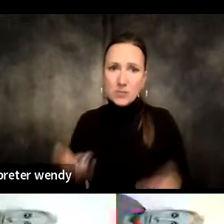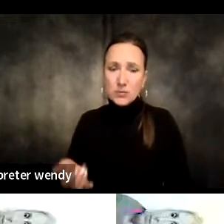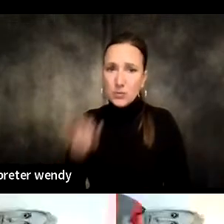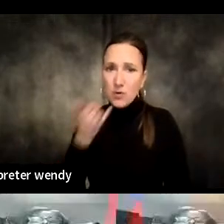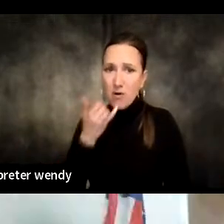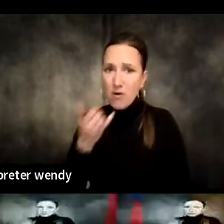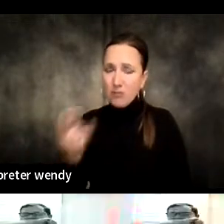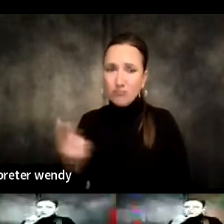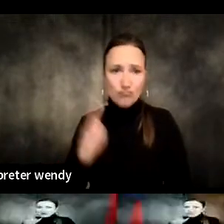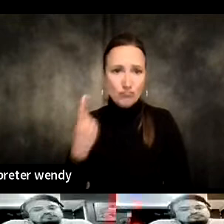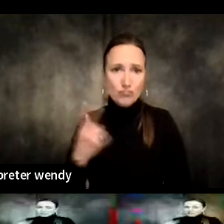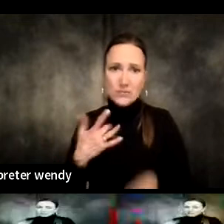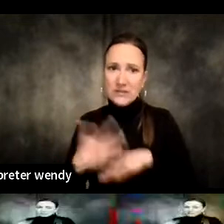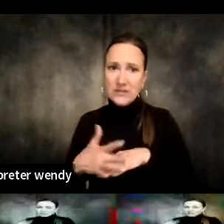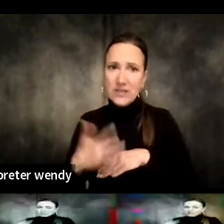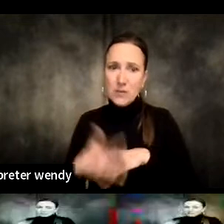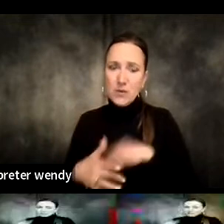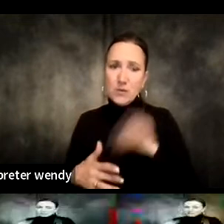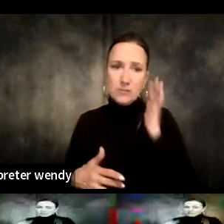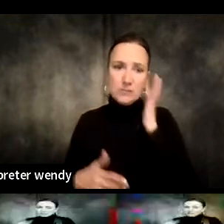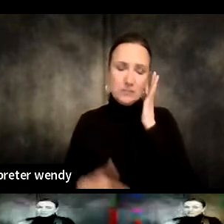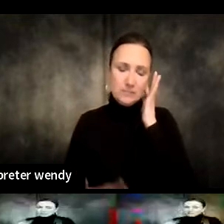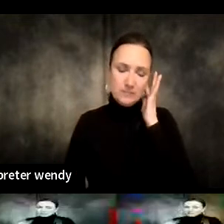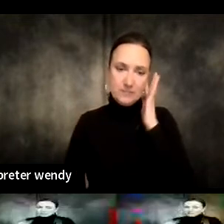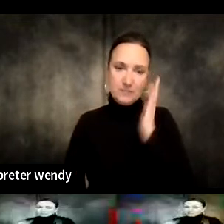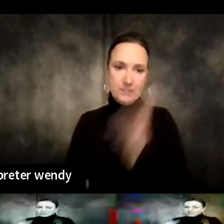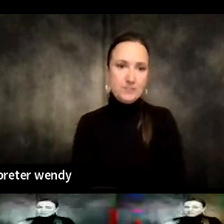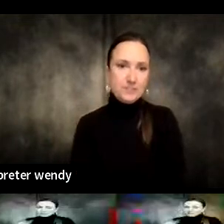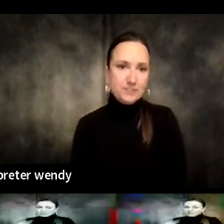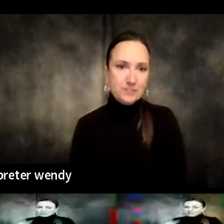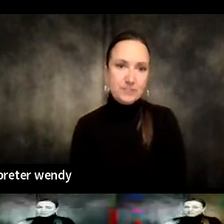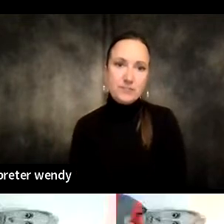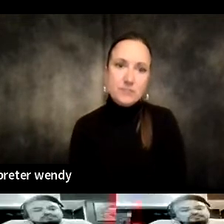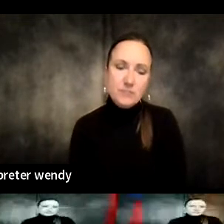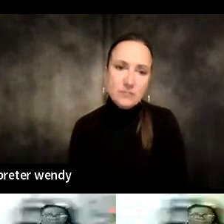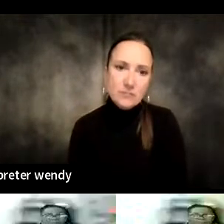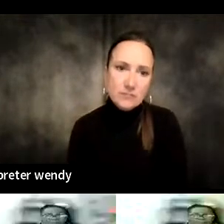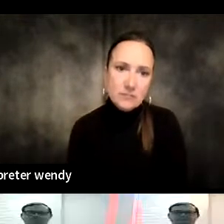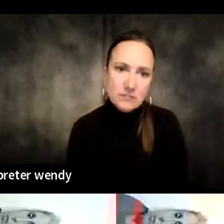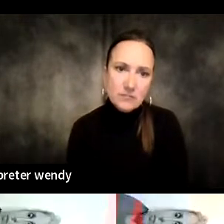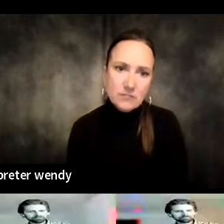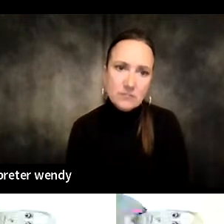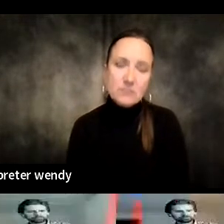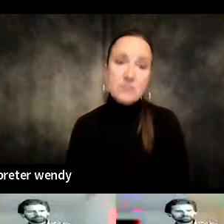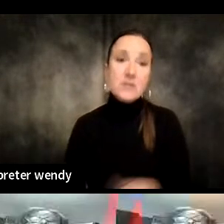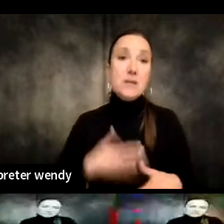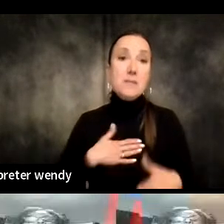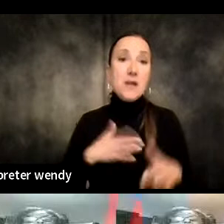time, and we are always available. And I did not say who my director is. My director is